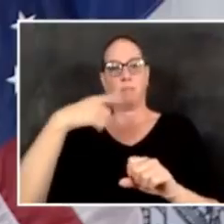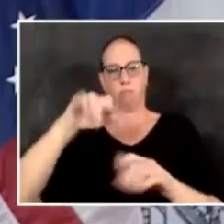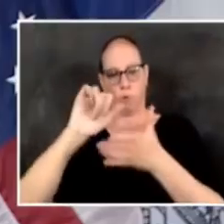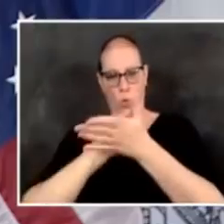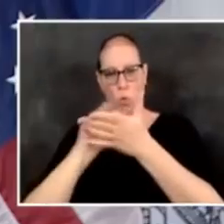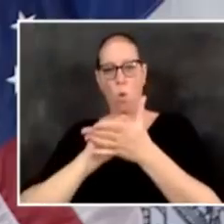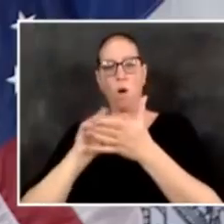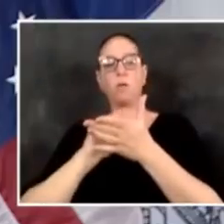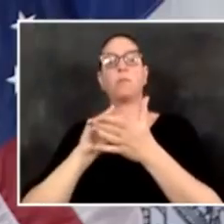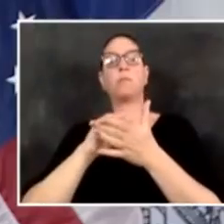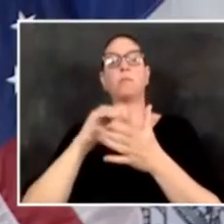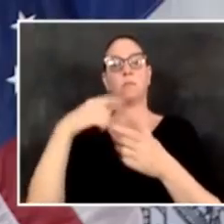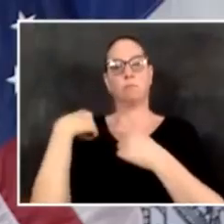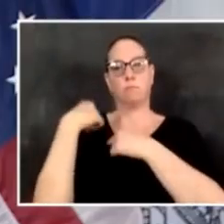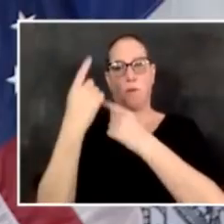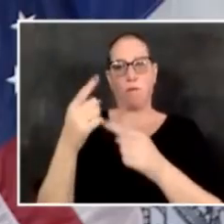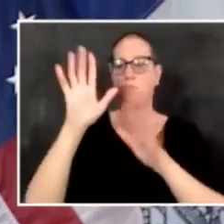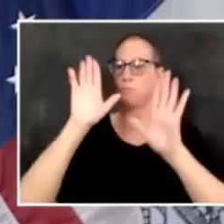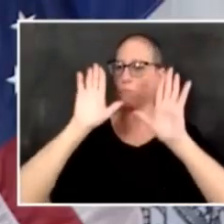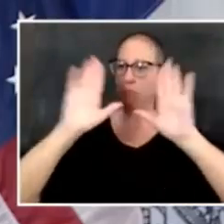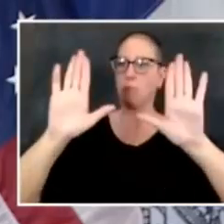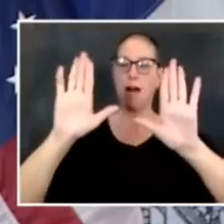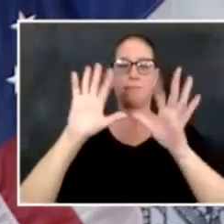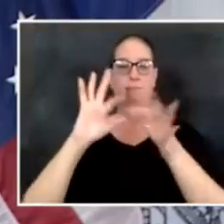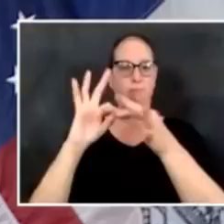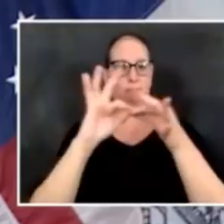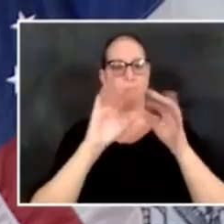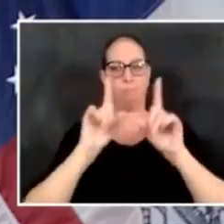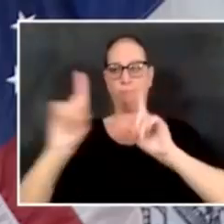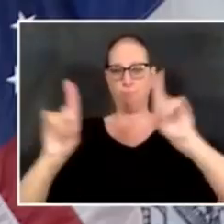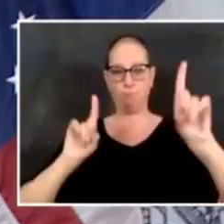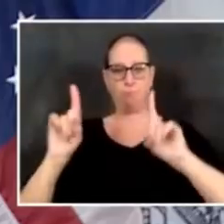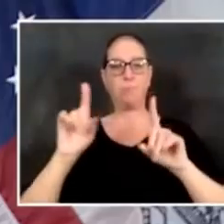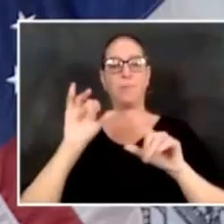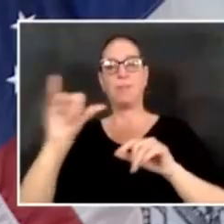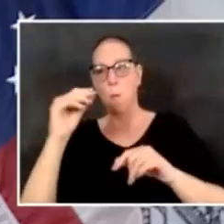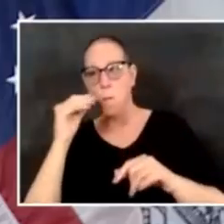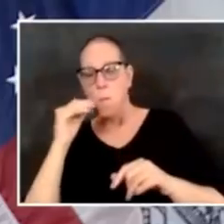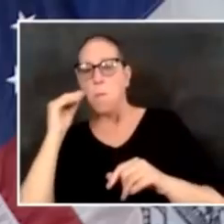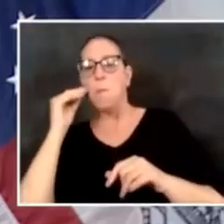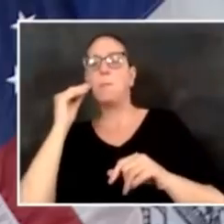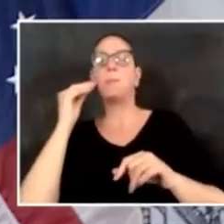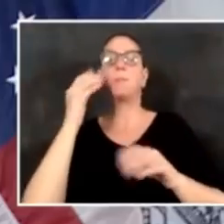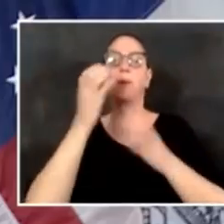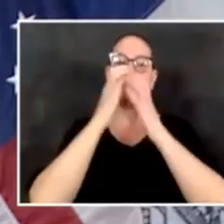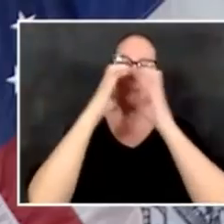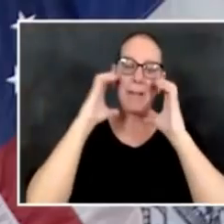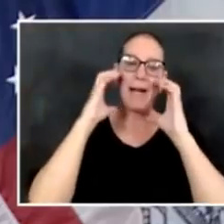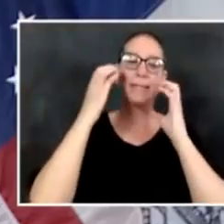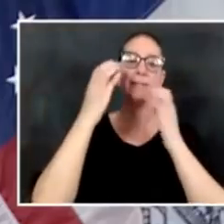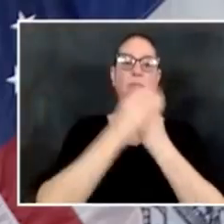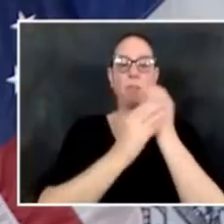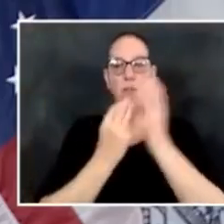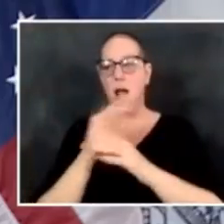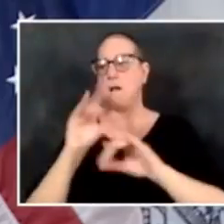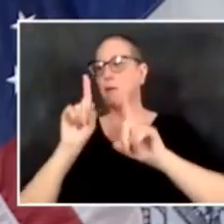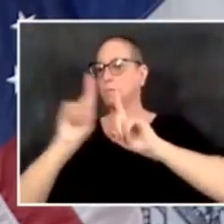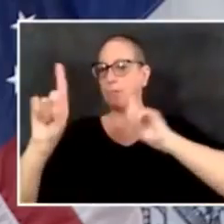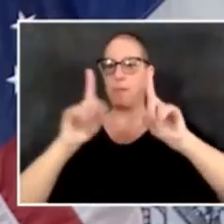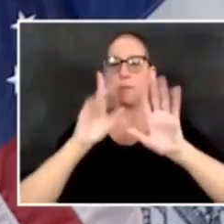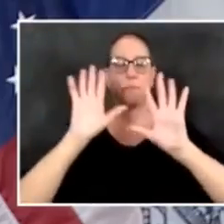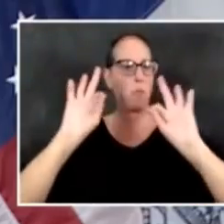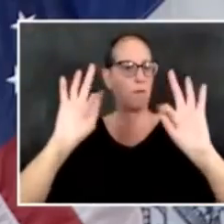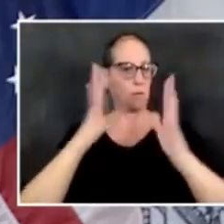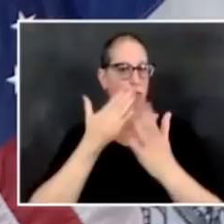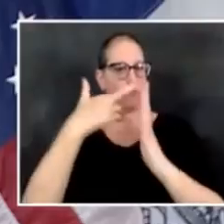practicing social distancing, wearing face coverings. People deserve high marks overall. There are some people not getting it, and those